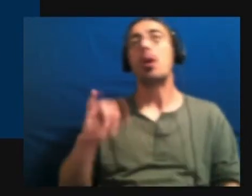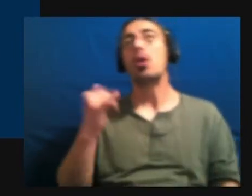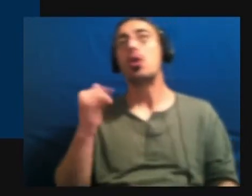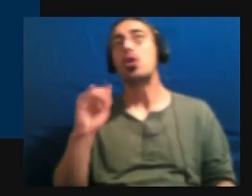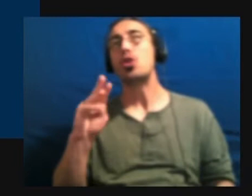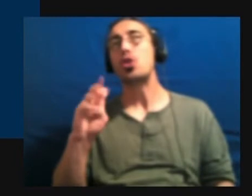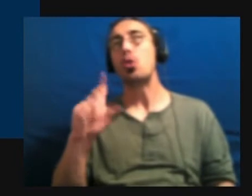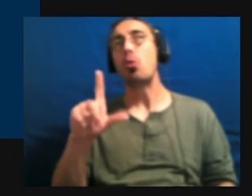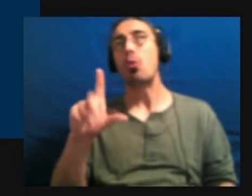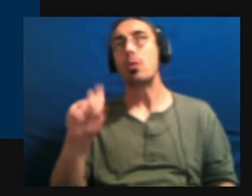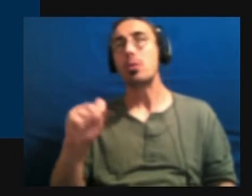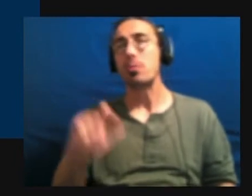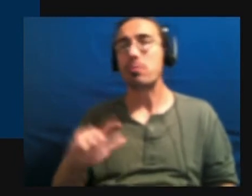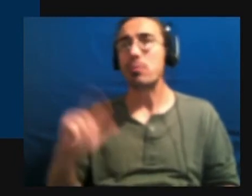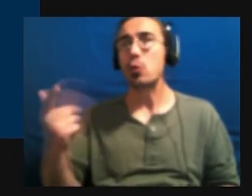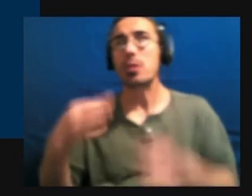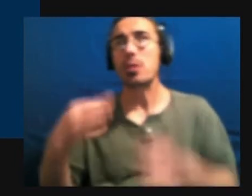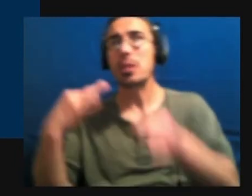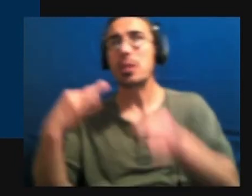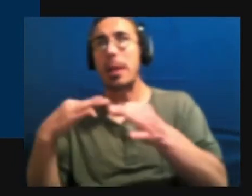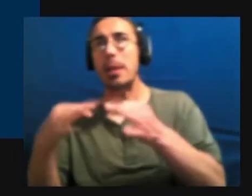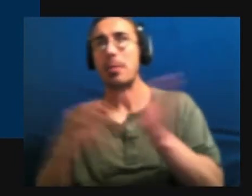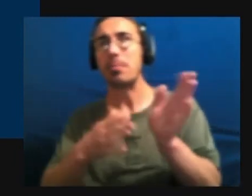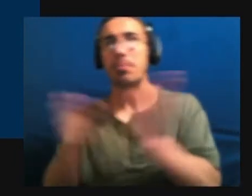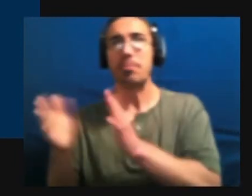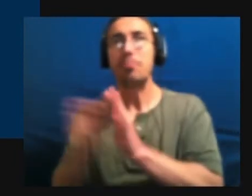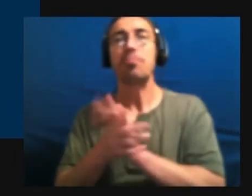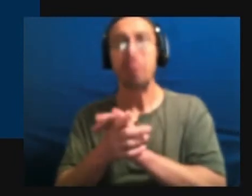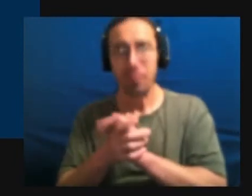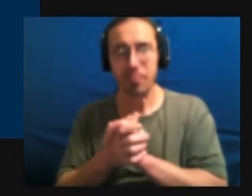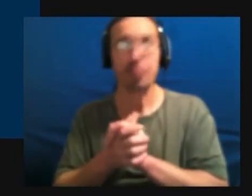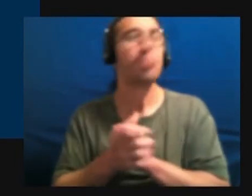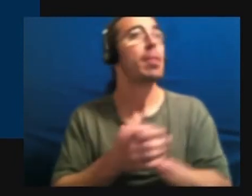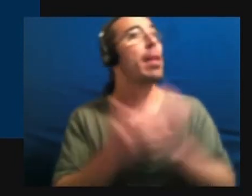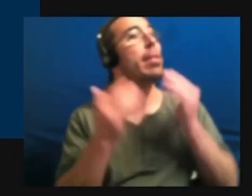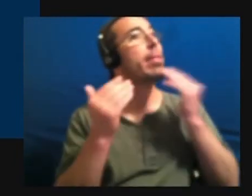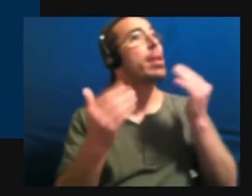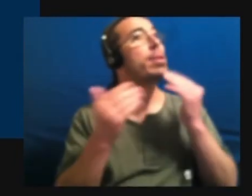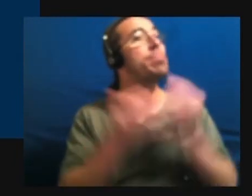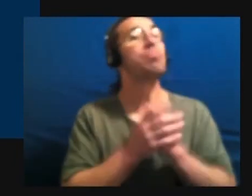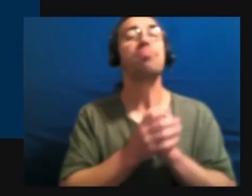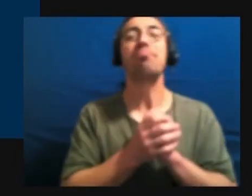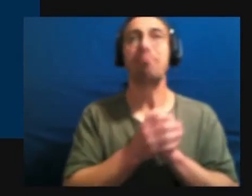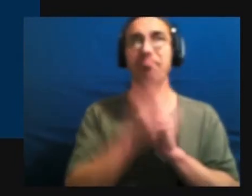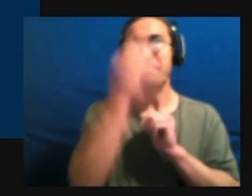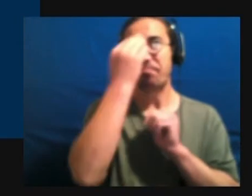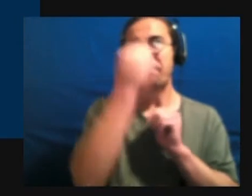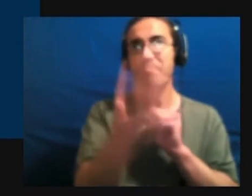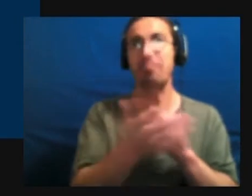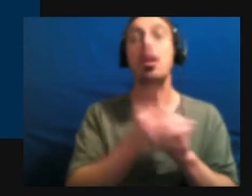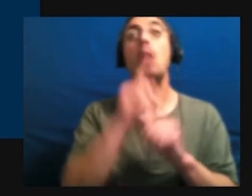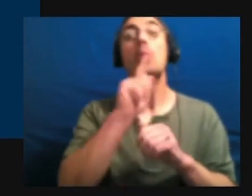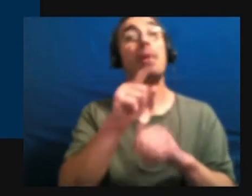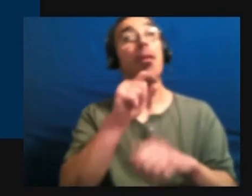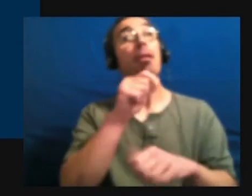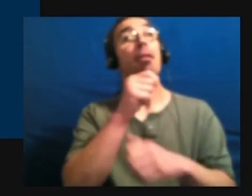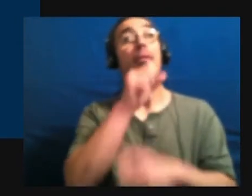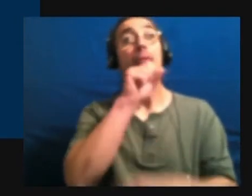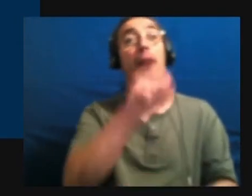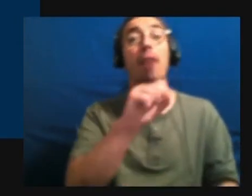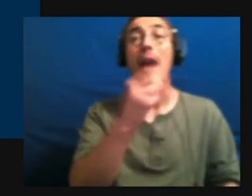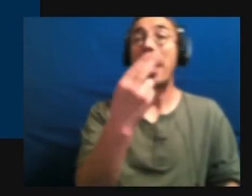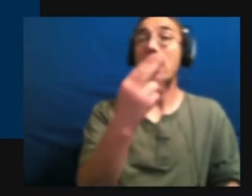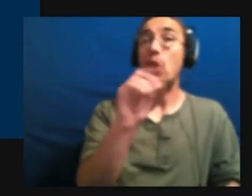bit. Thanks. I just want to say that I really love this HOA, the